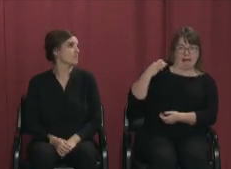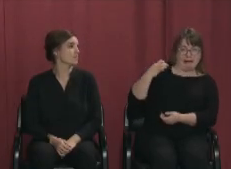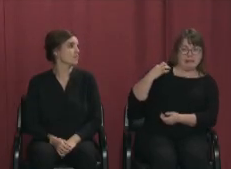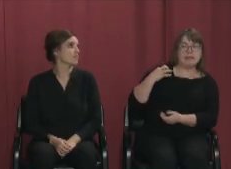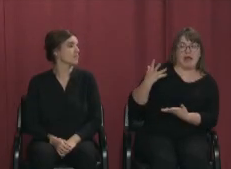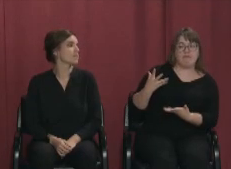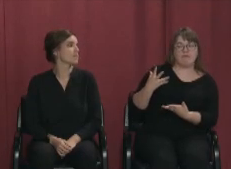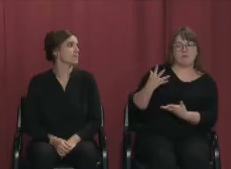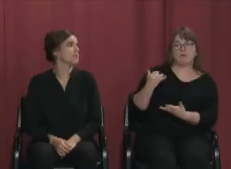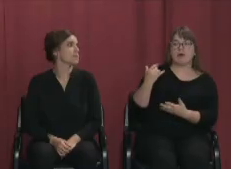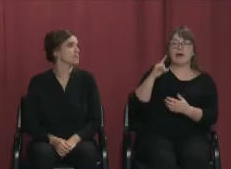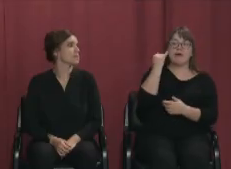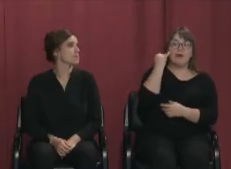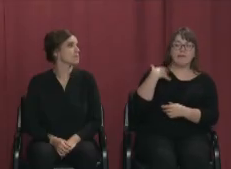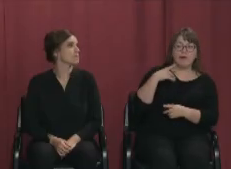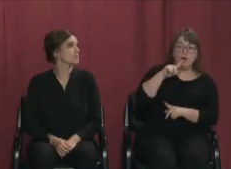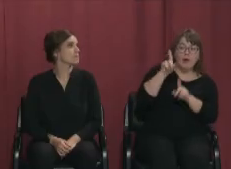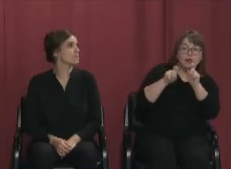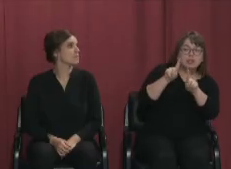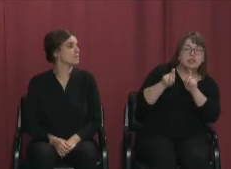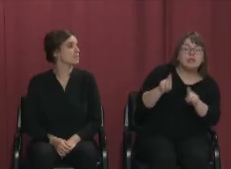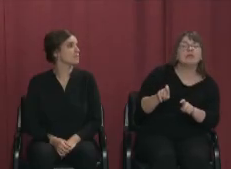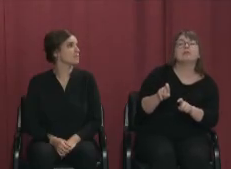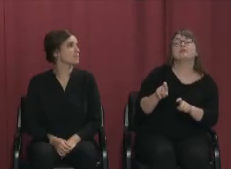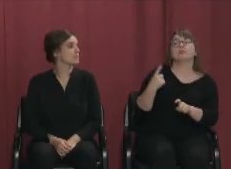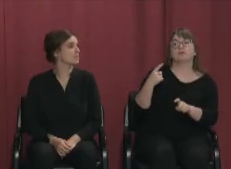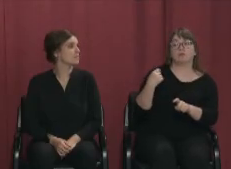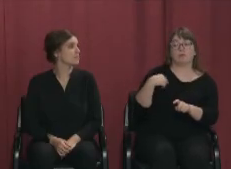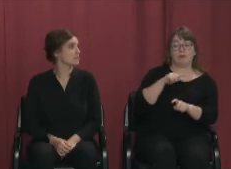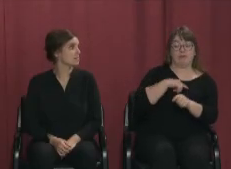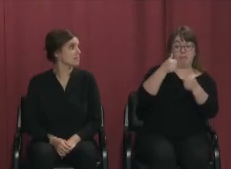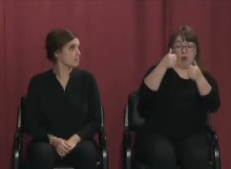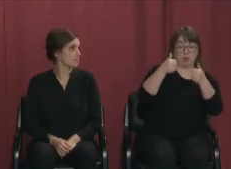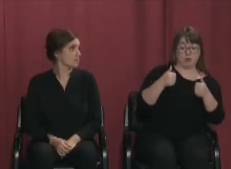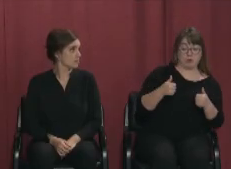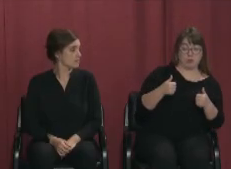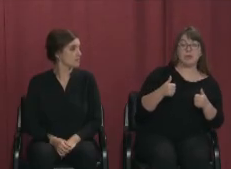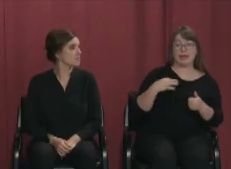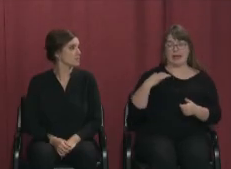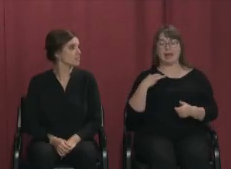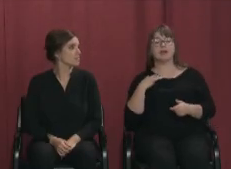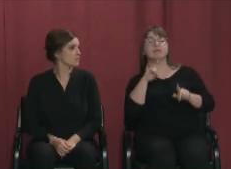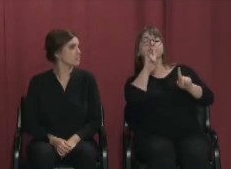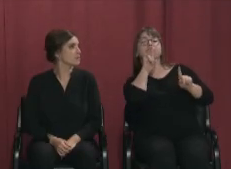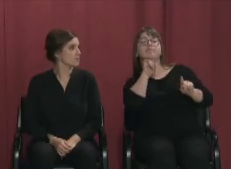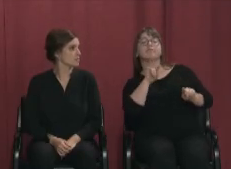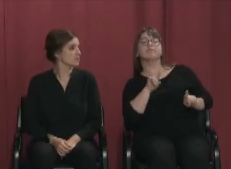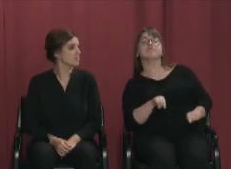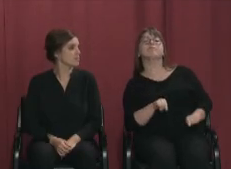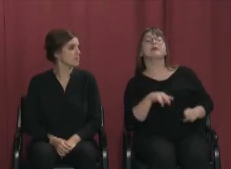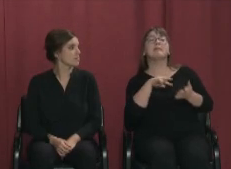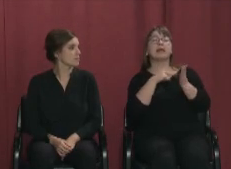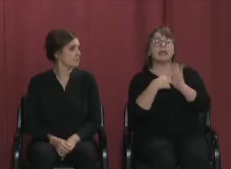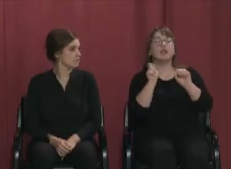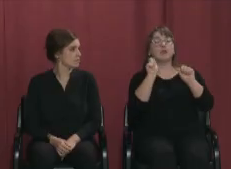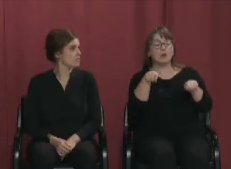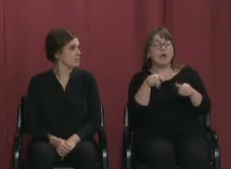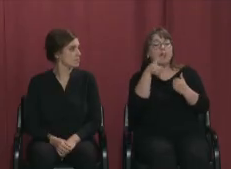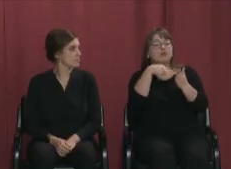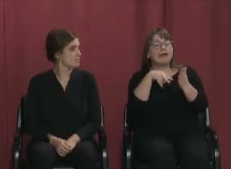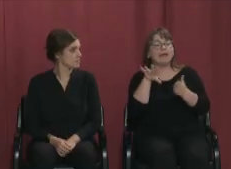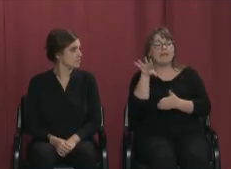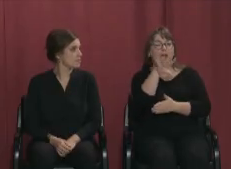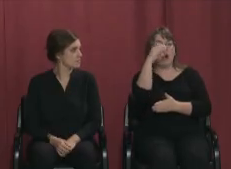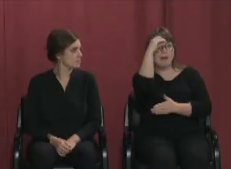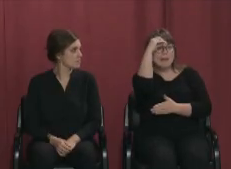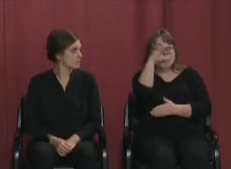with responses to the questions that the League posed. And so you can read what the candidate has said themselves